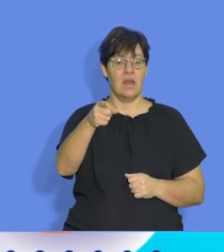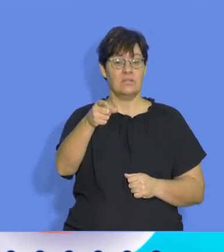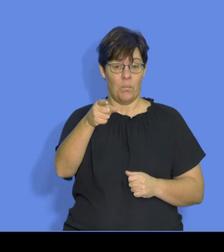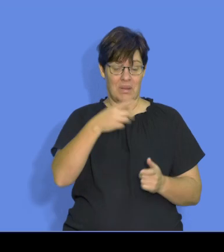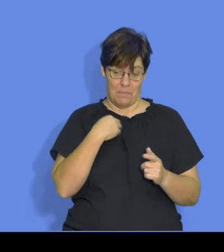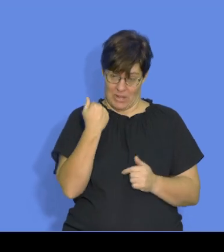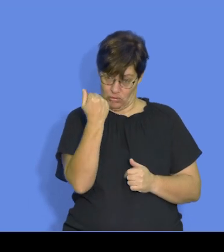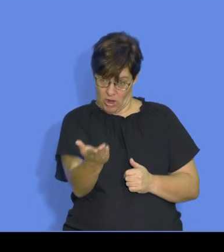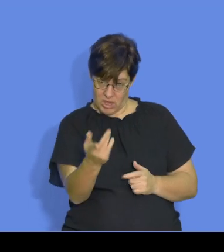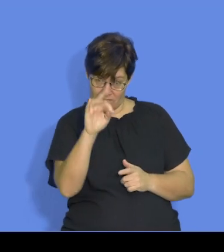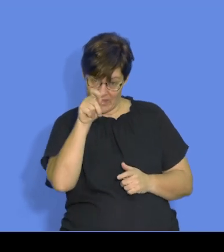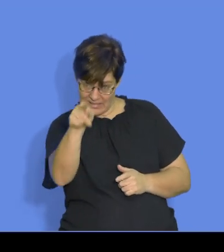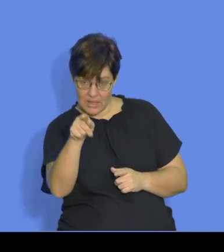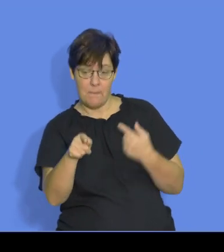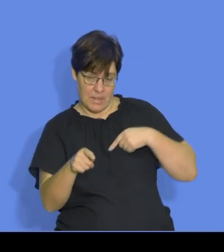SARS.